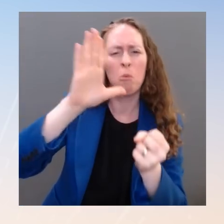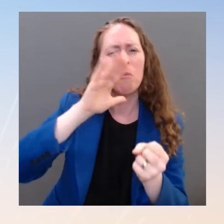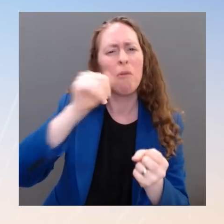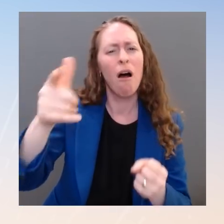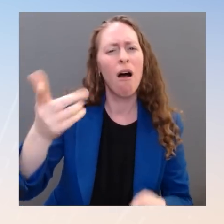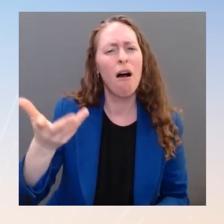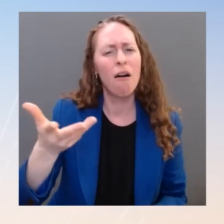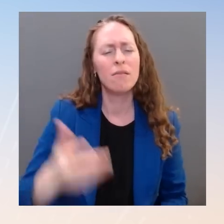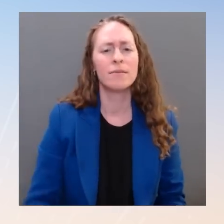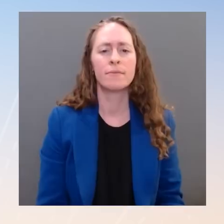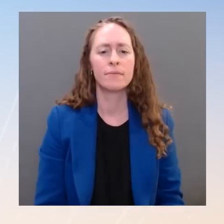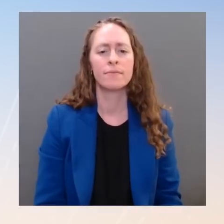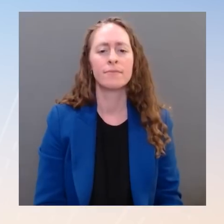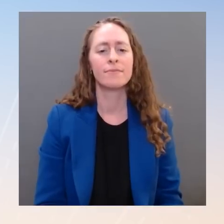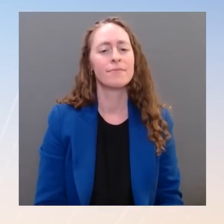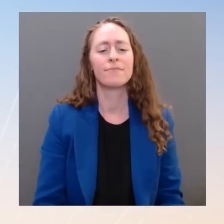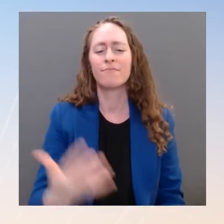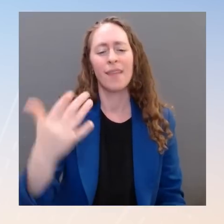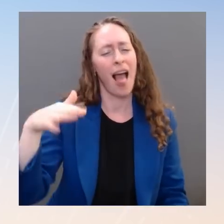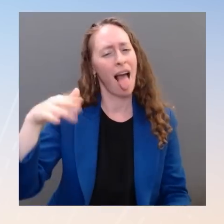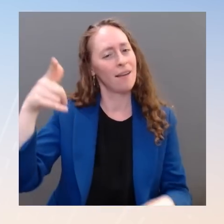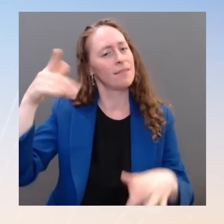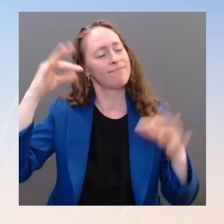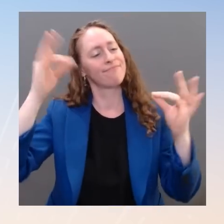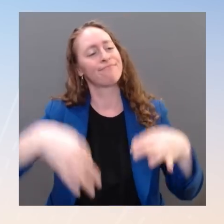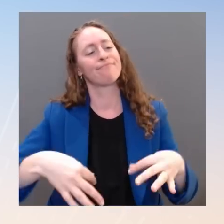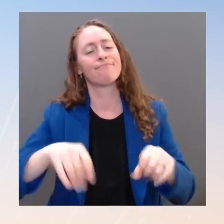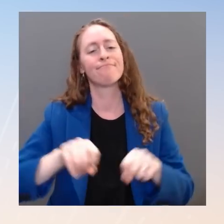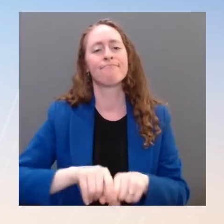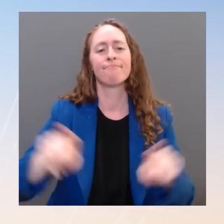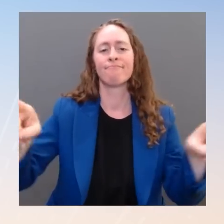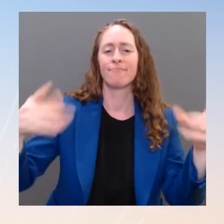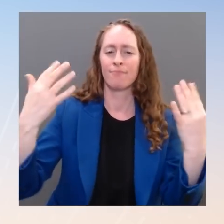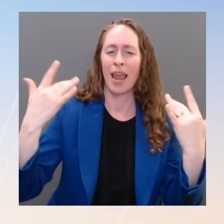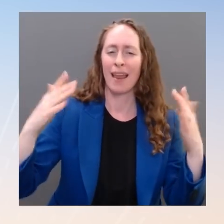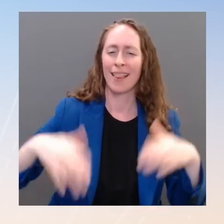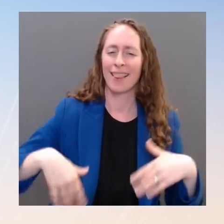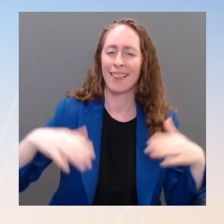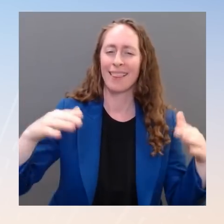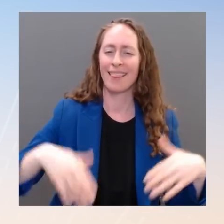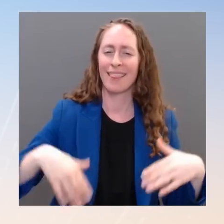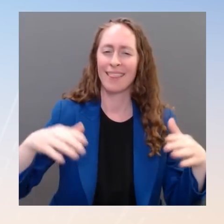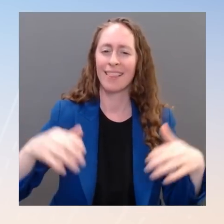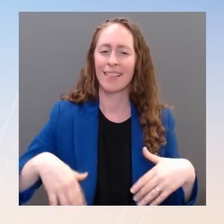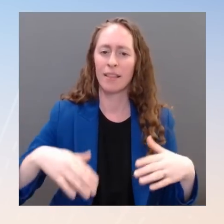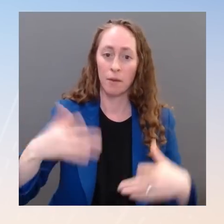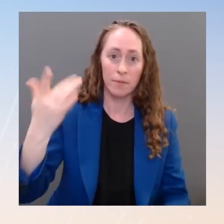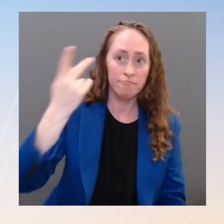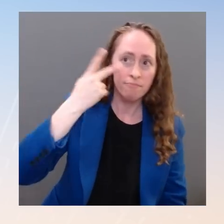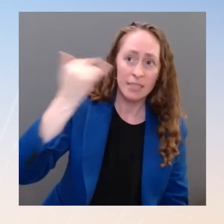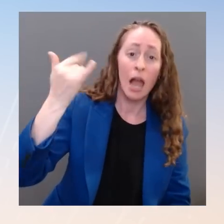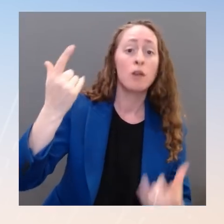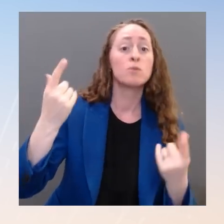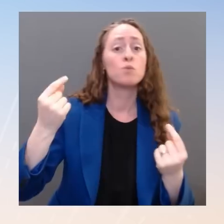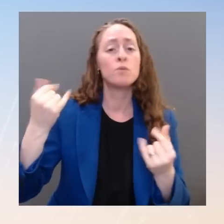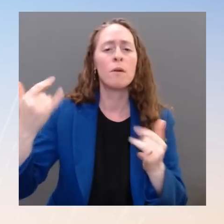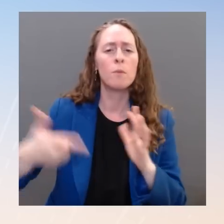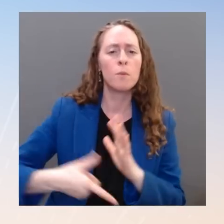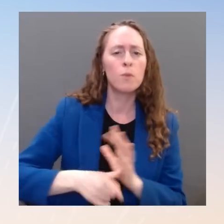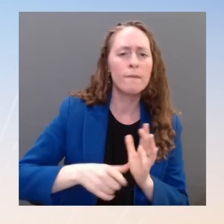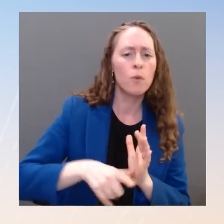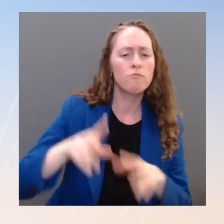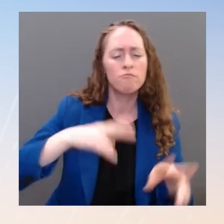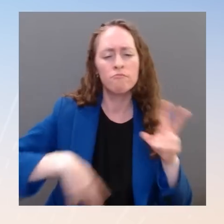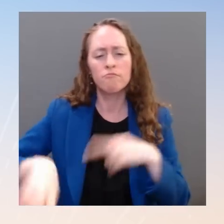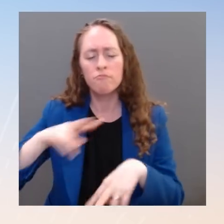verbal report. They said they would need to look at that. They would make any announcement about any legal action. I just want to ask you, we just continue to hear